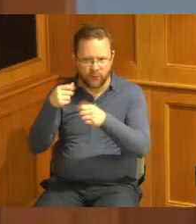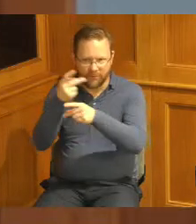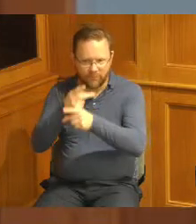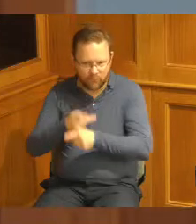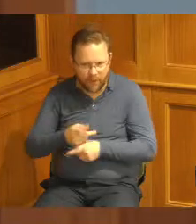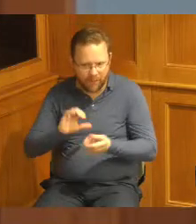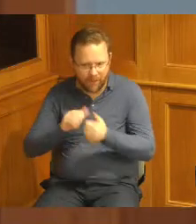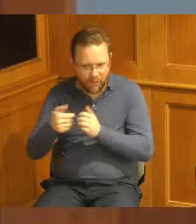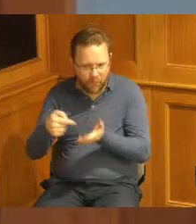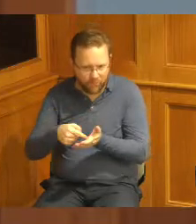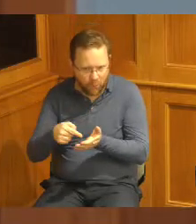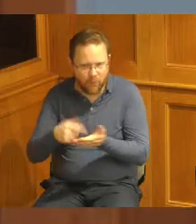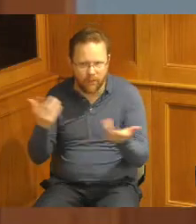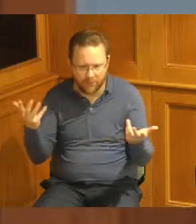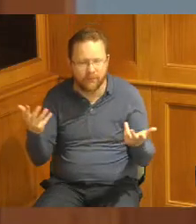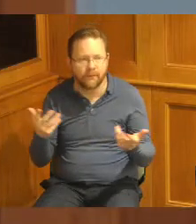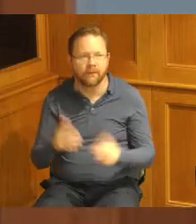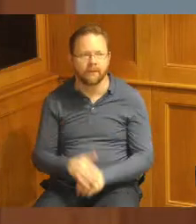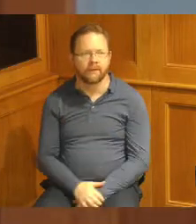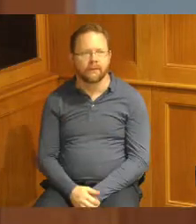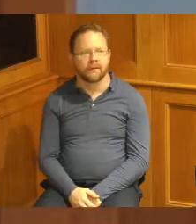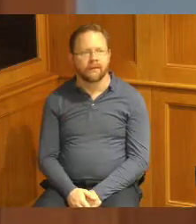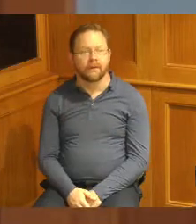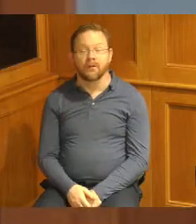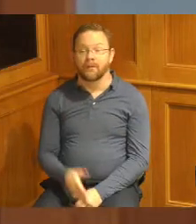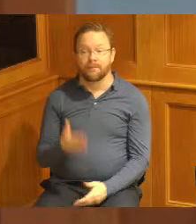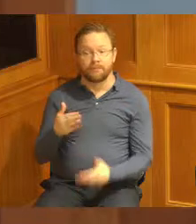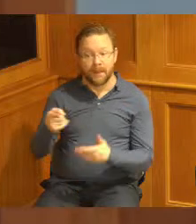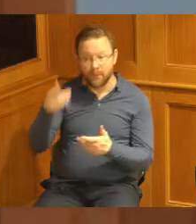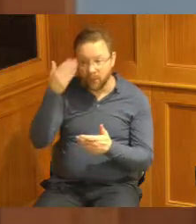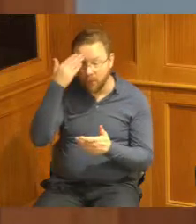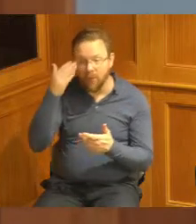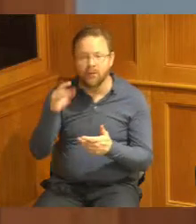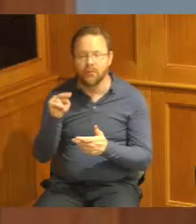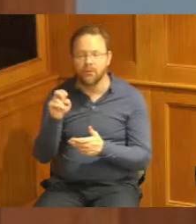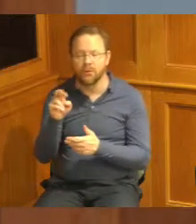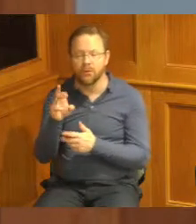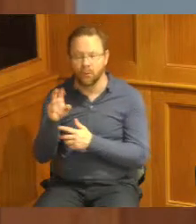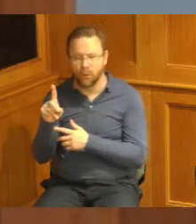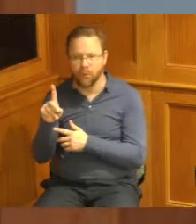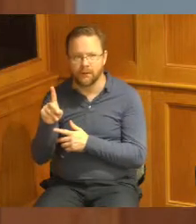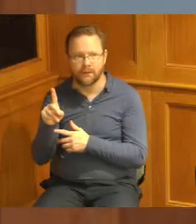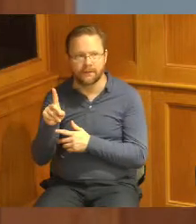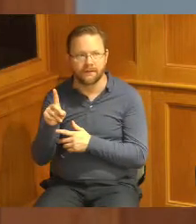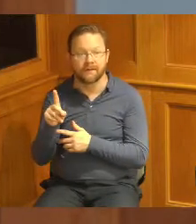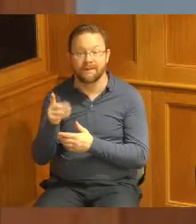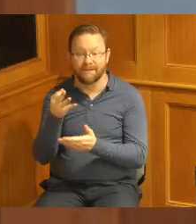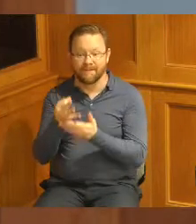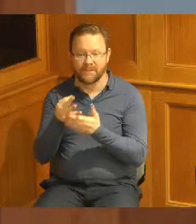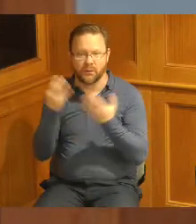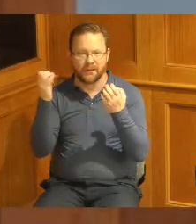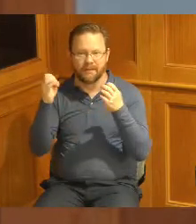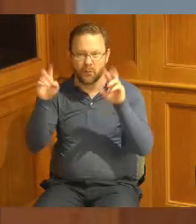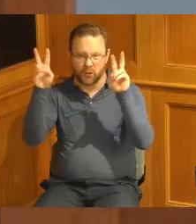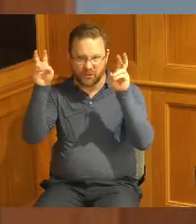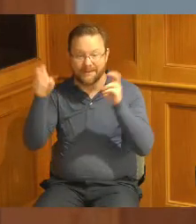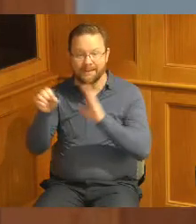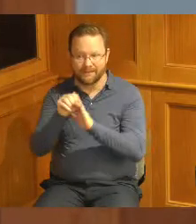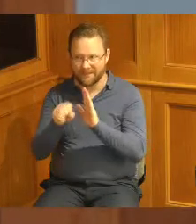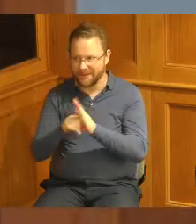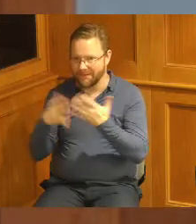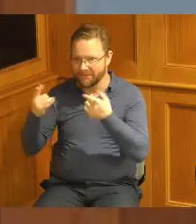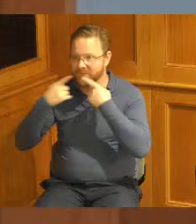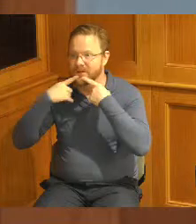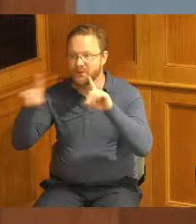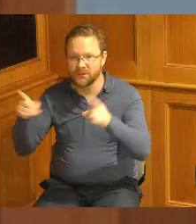that. As you may or may not know, Norwood is still in a financial or a fiscal emergency declared by the state.